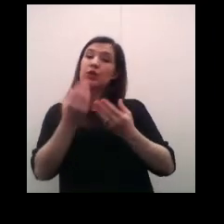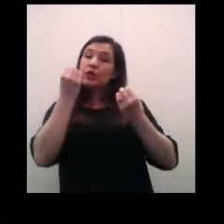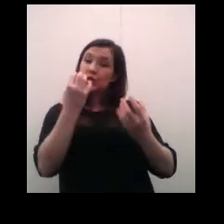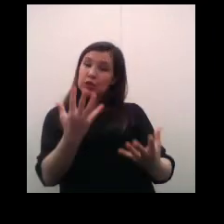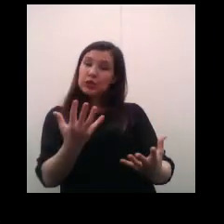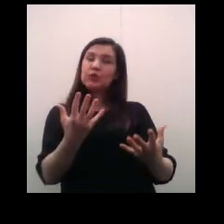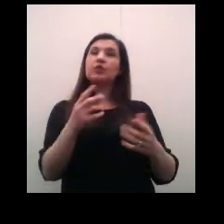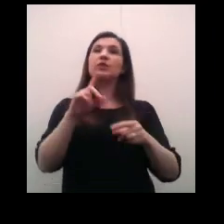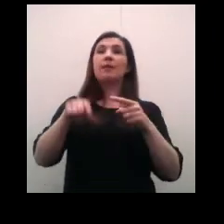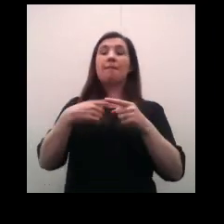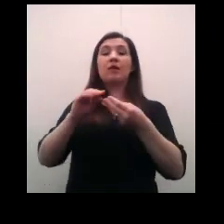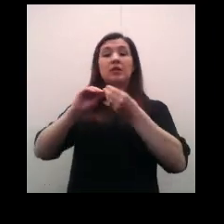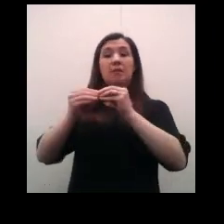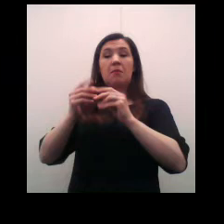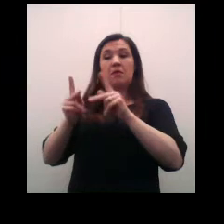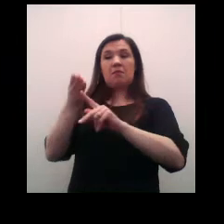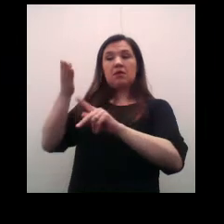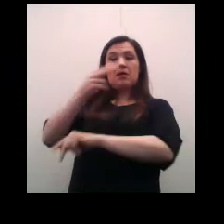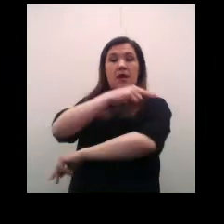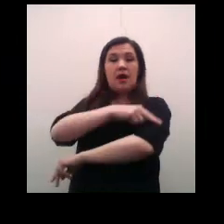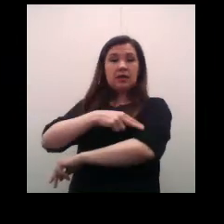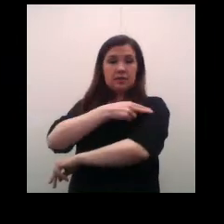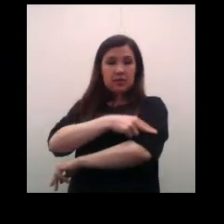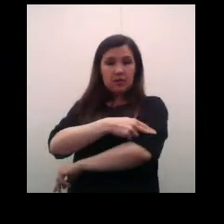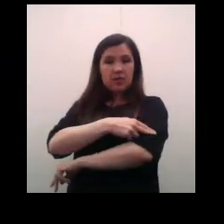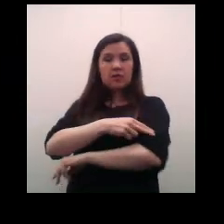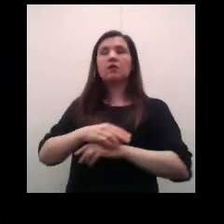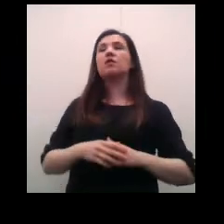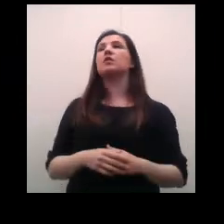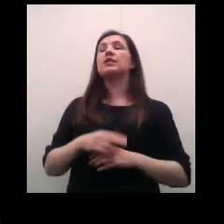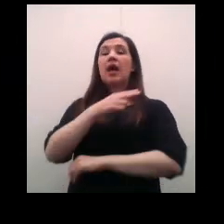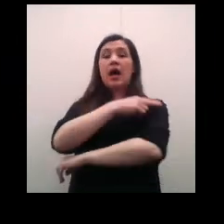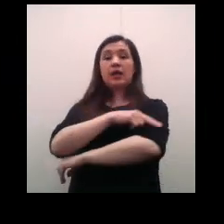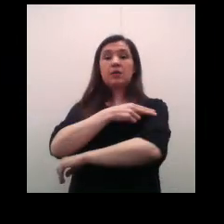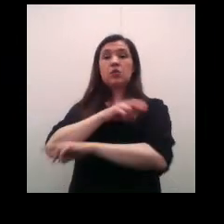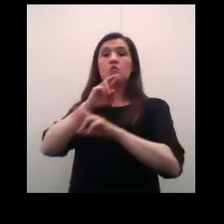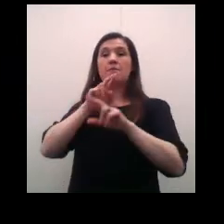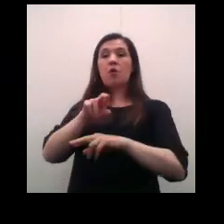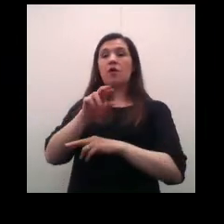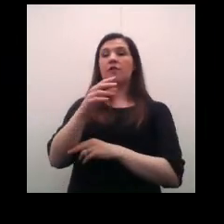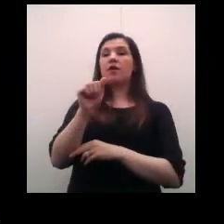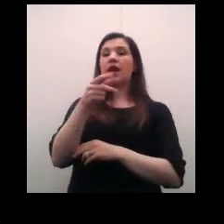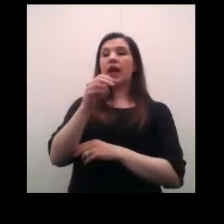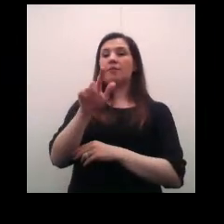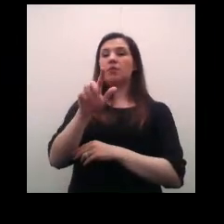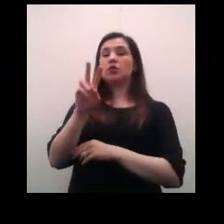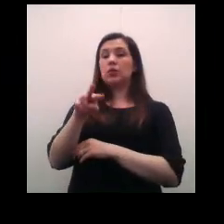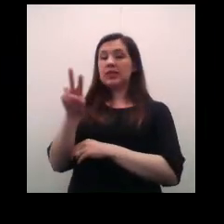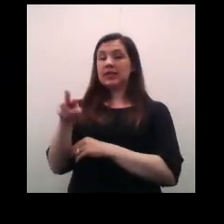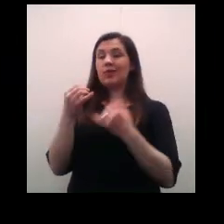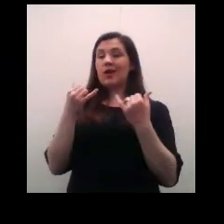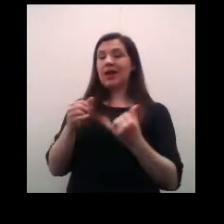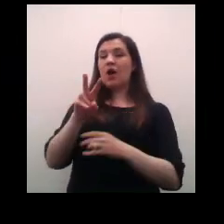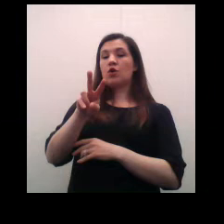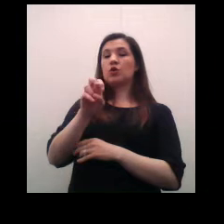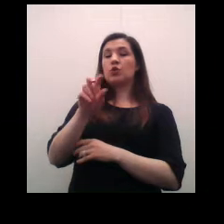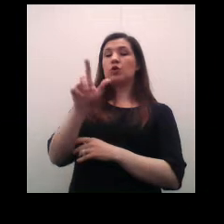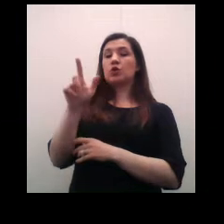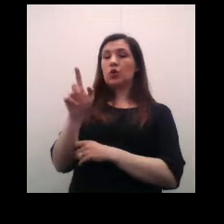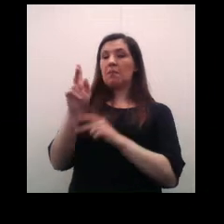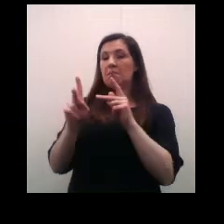about with regards to hospitalizations. As of the hospitalization report for April 22nd, we're now 221 individuals